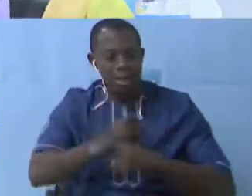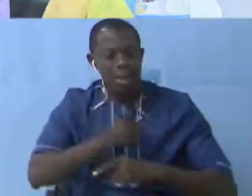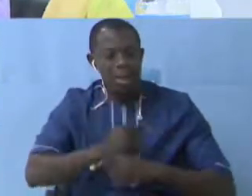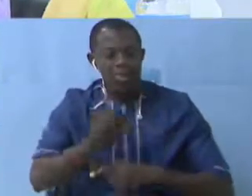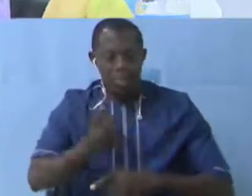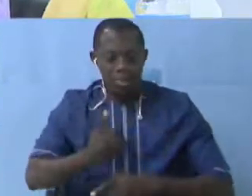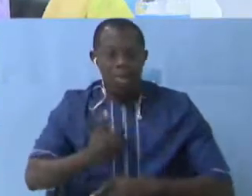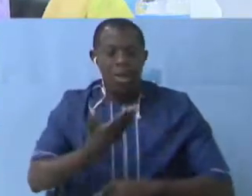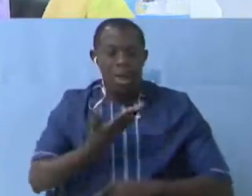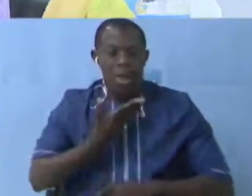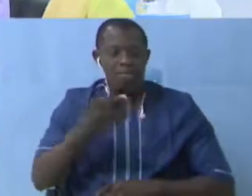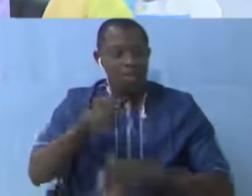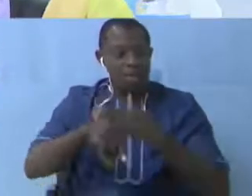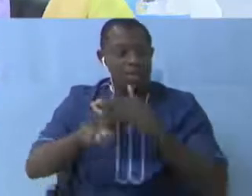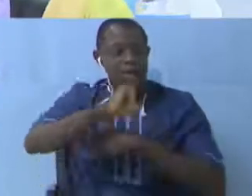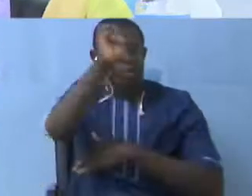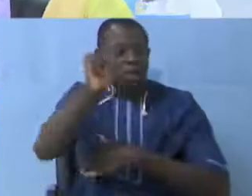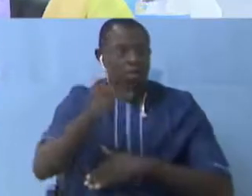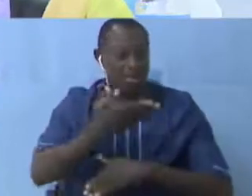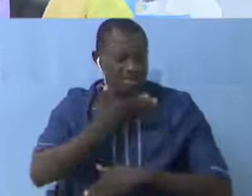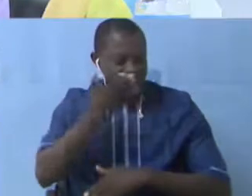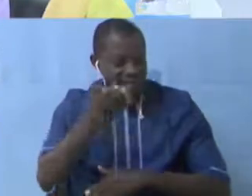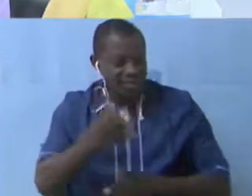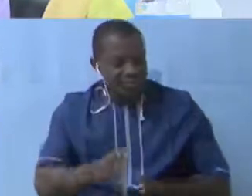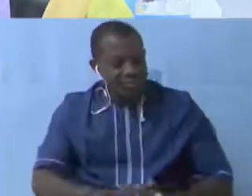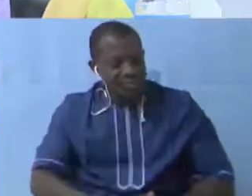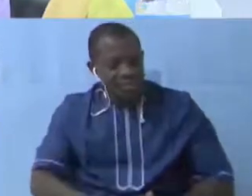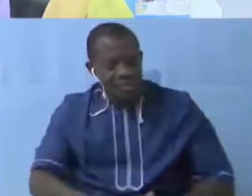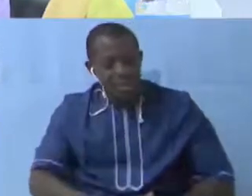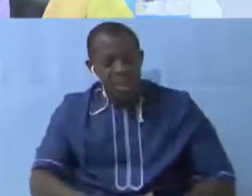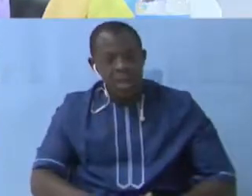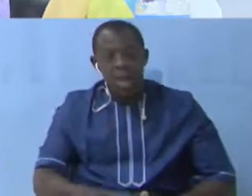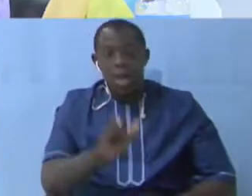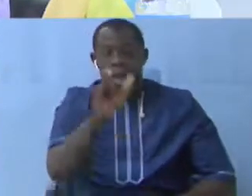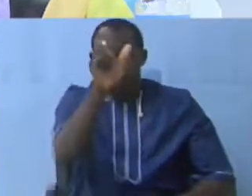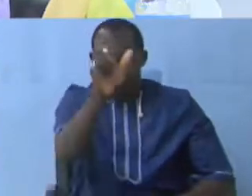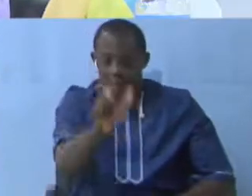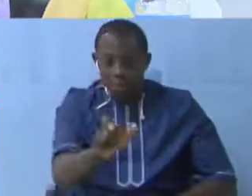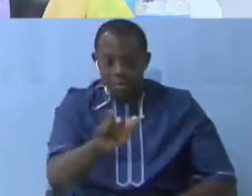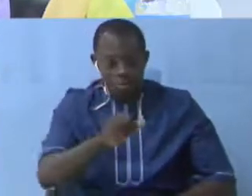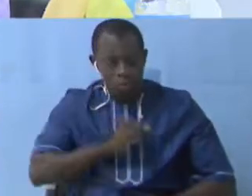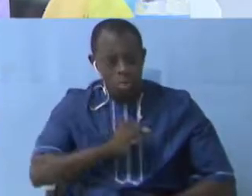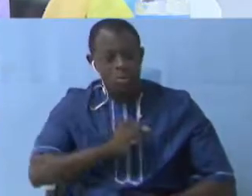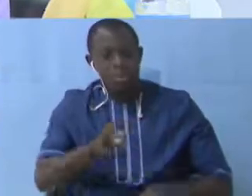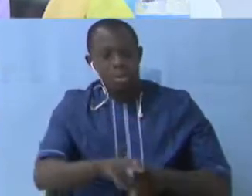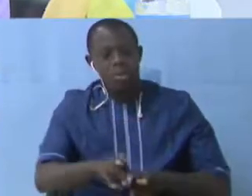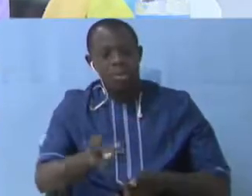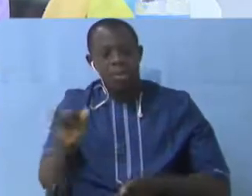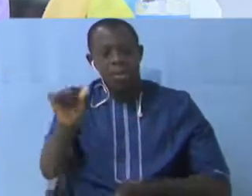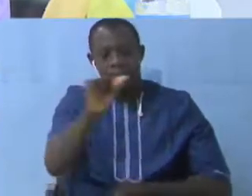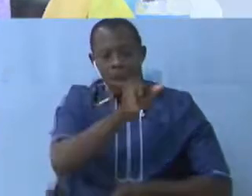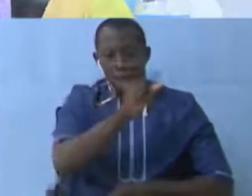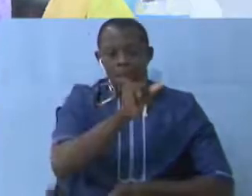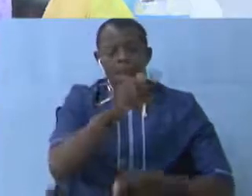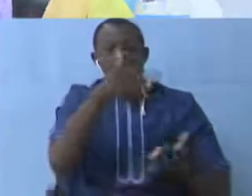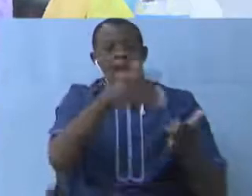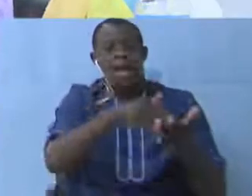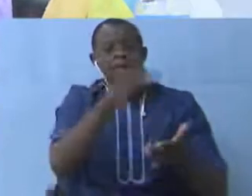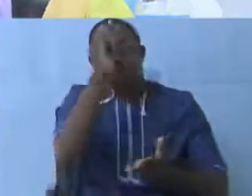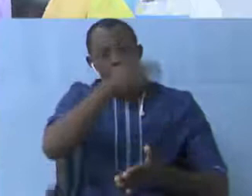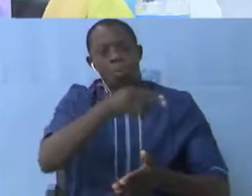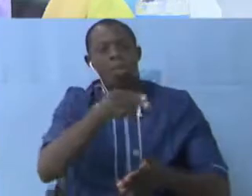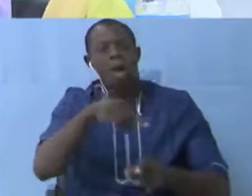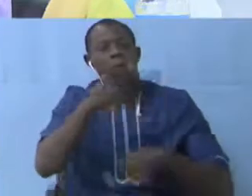ngi yëngu fa ci kaw ci tugal. Came back home for her father's funeral, and she was